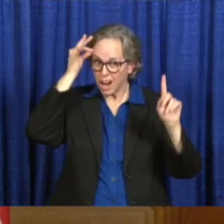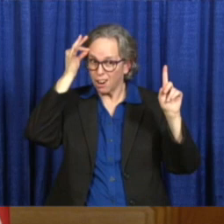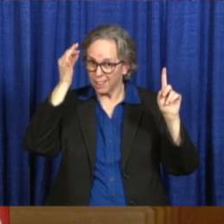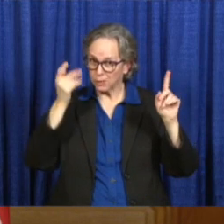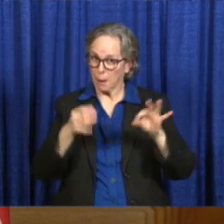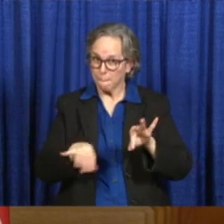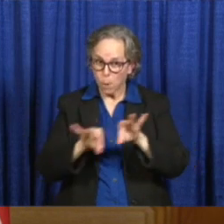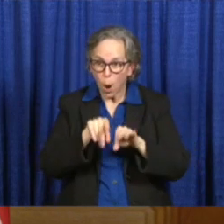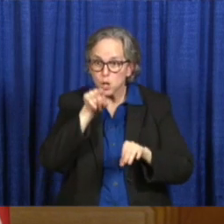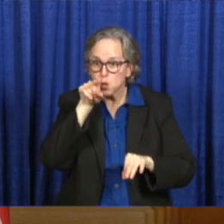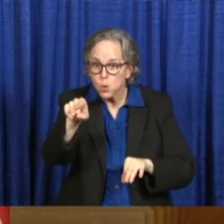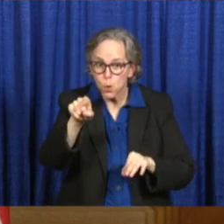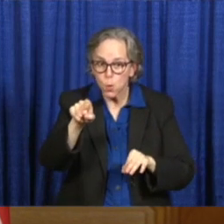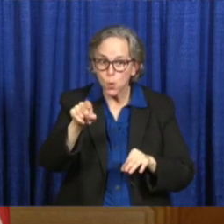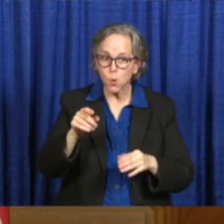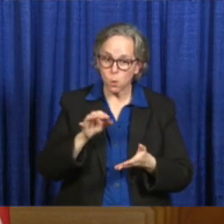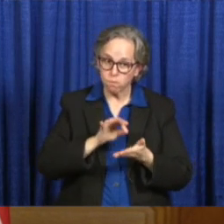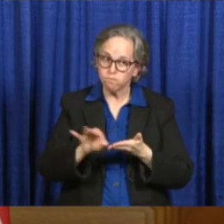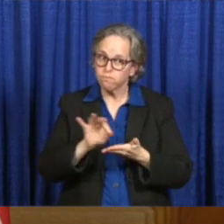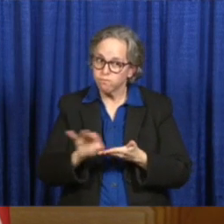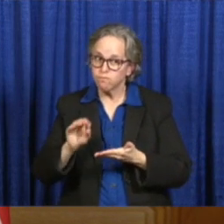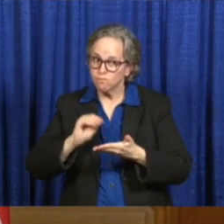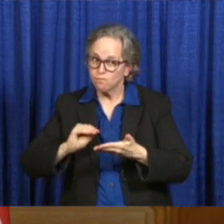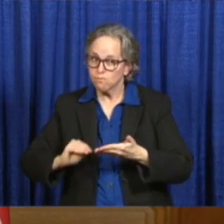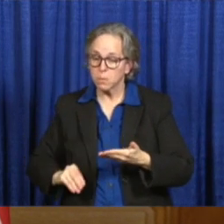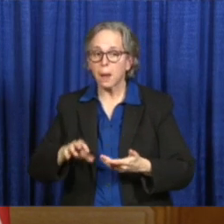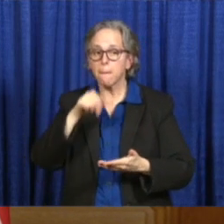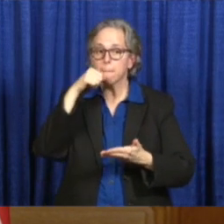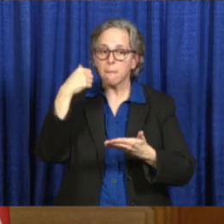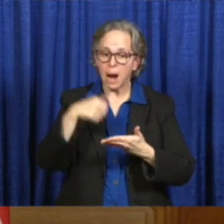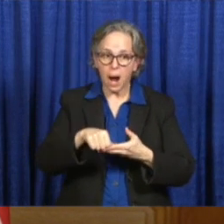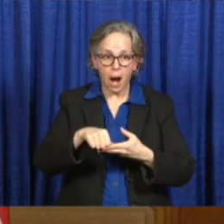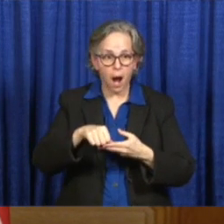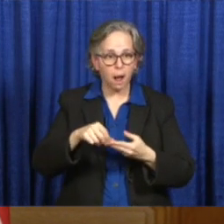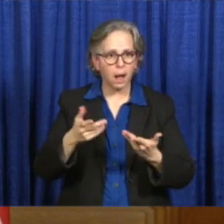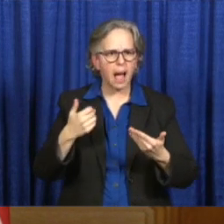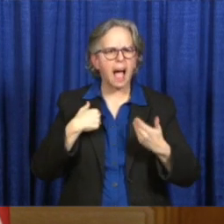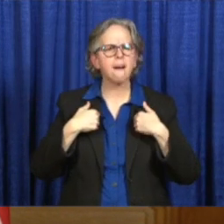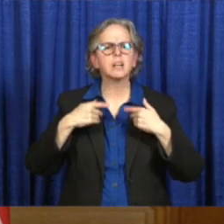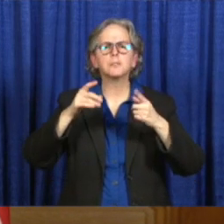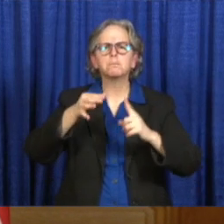U.S. Census Bureau with a code. You can respond online at